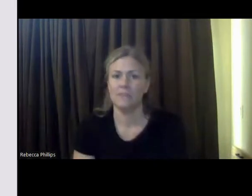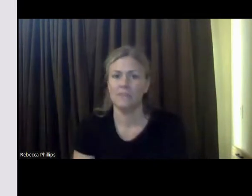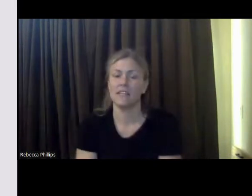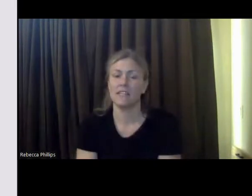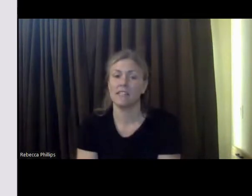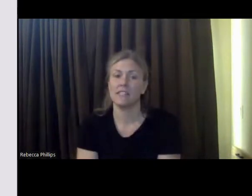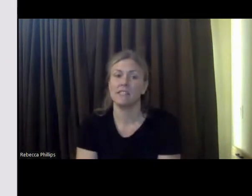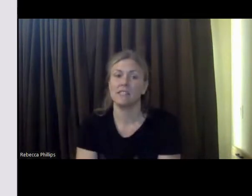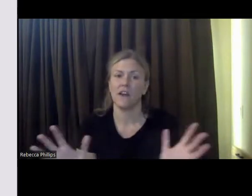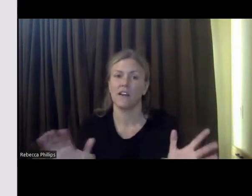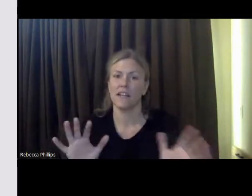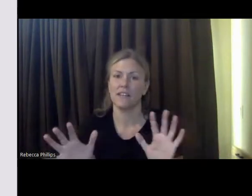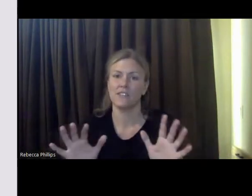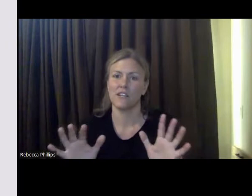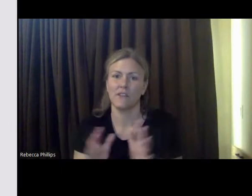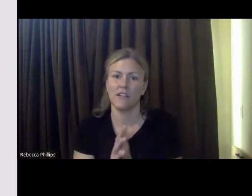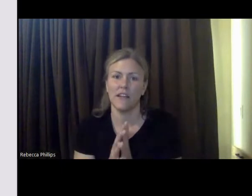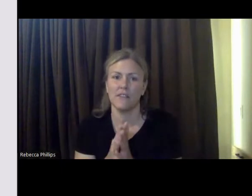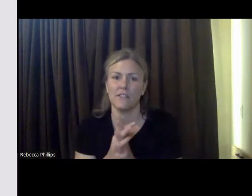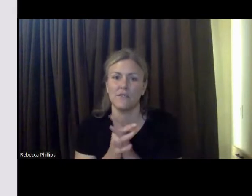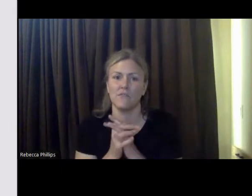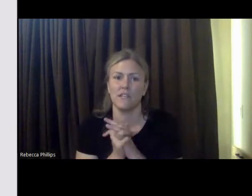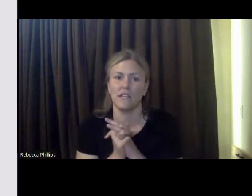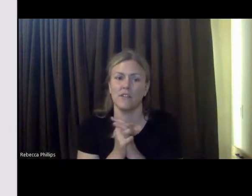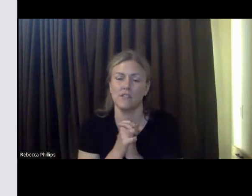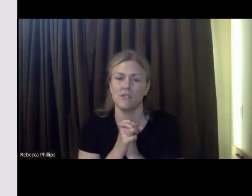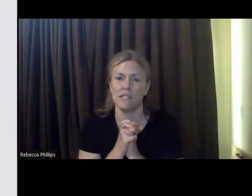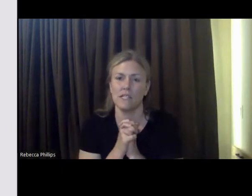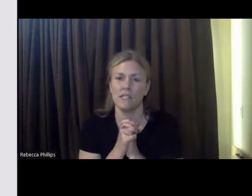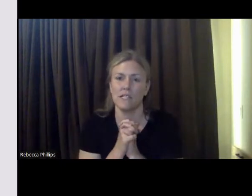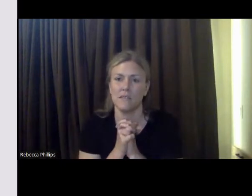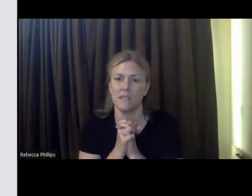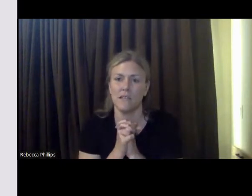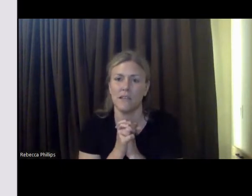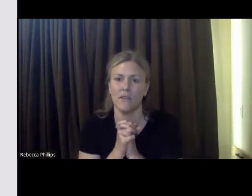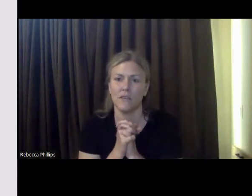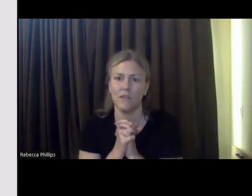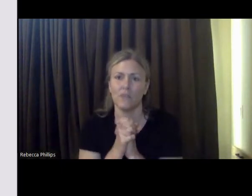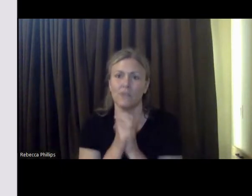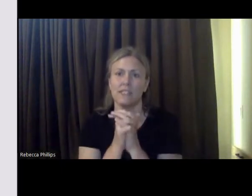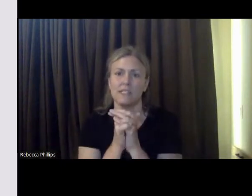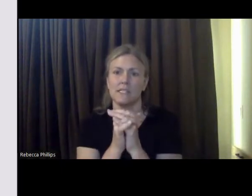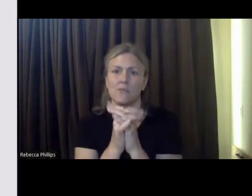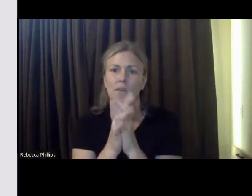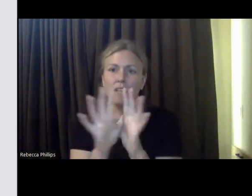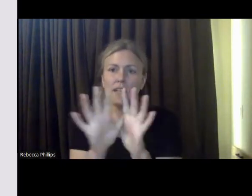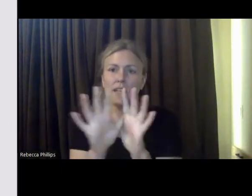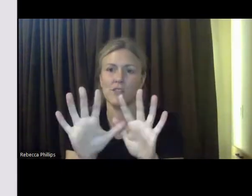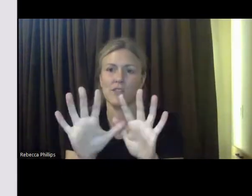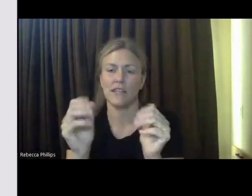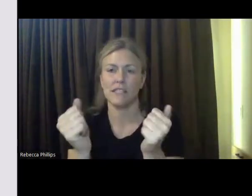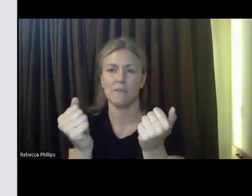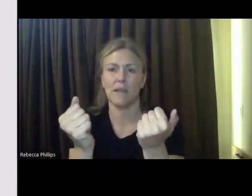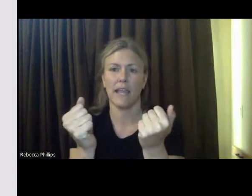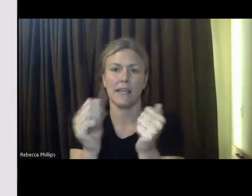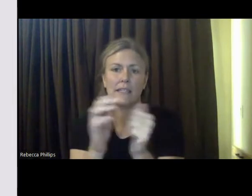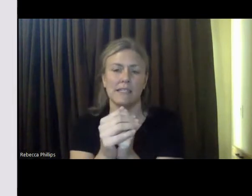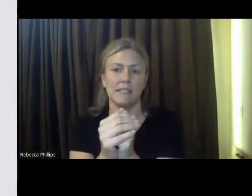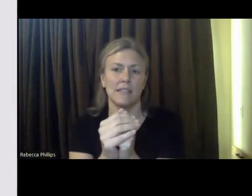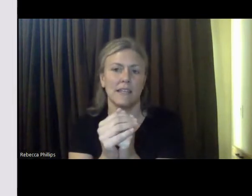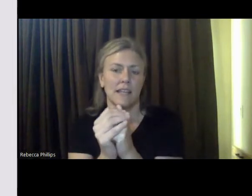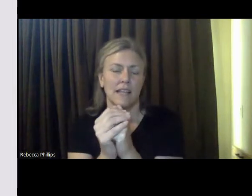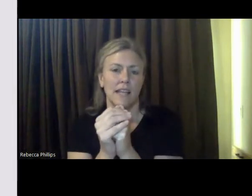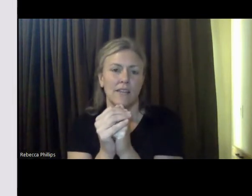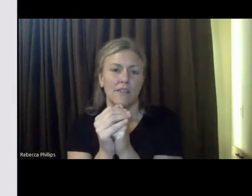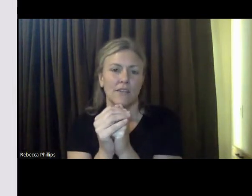So introduction. So we already kind of tried figuring out the Zoom video. It's easier to see me. Hopefully everyone can see well enough so they can see my hands